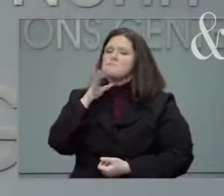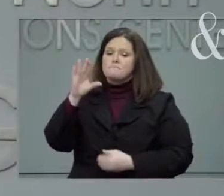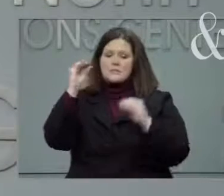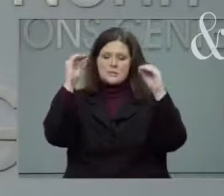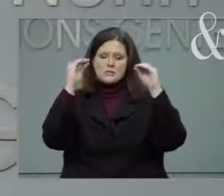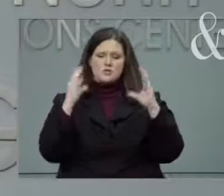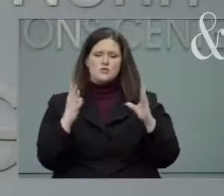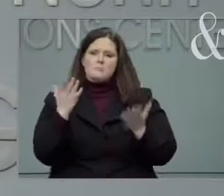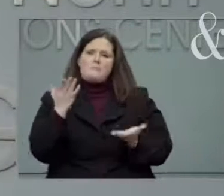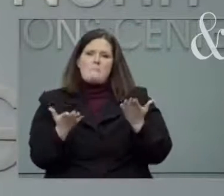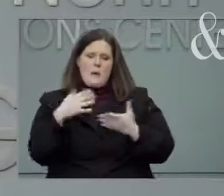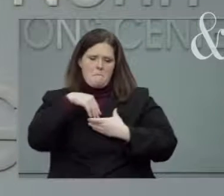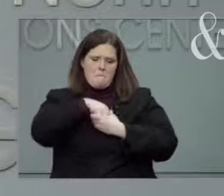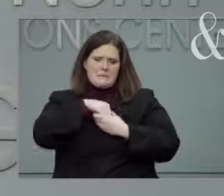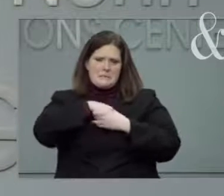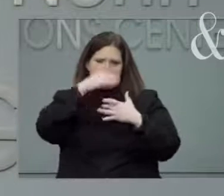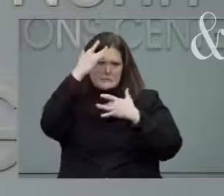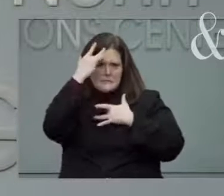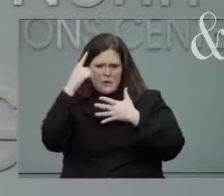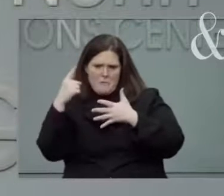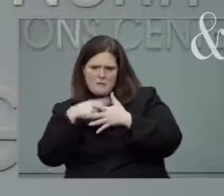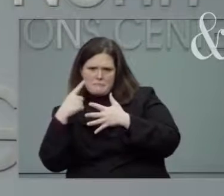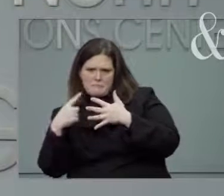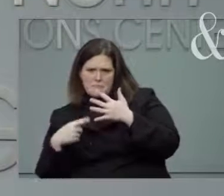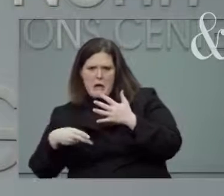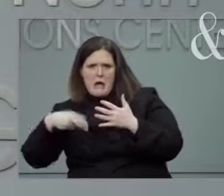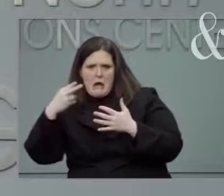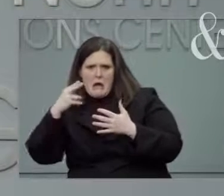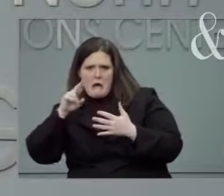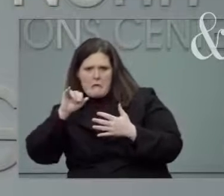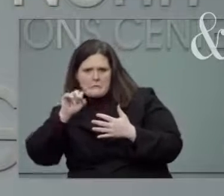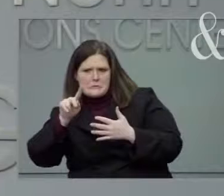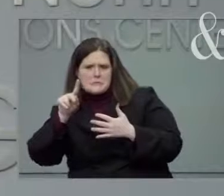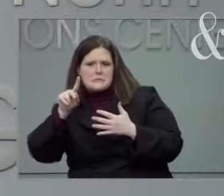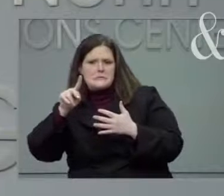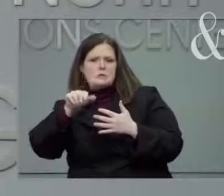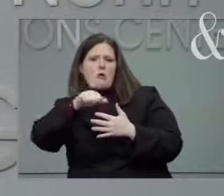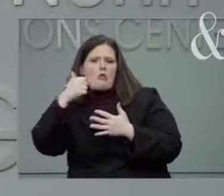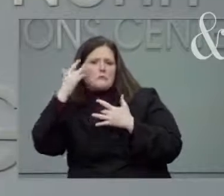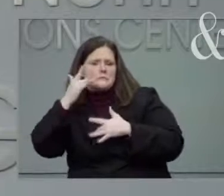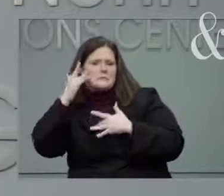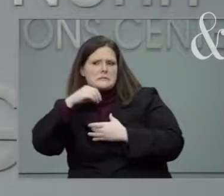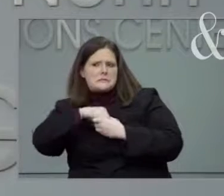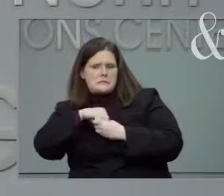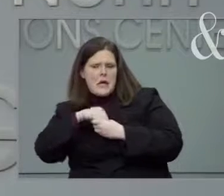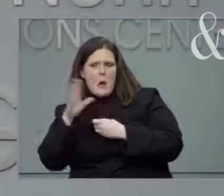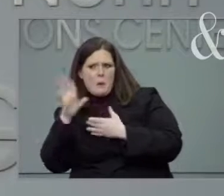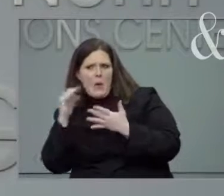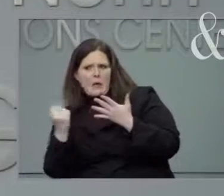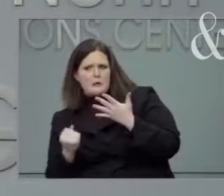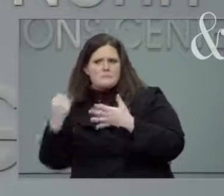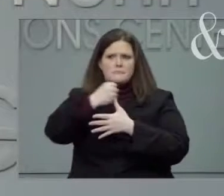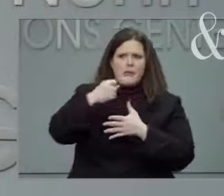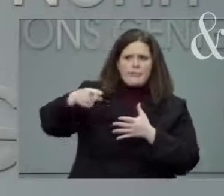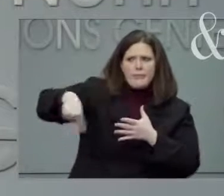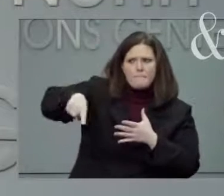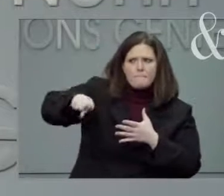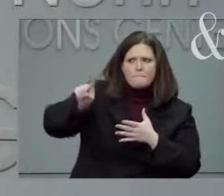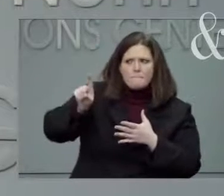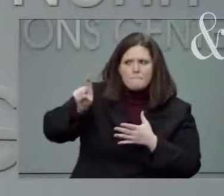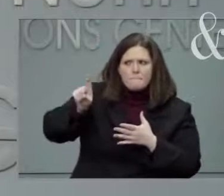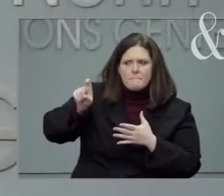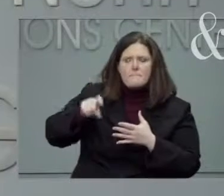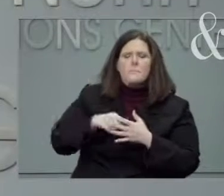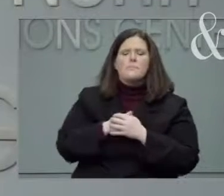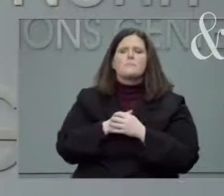be given priority over other teachers in this plan. And also, are there specific